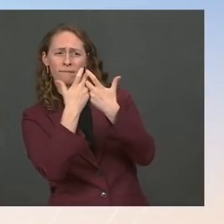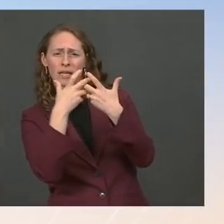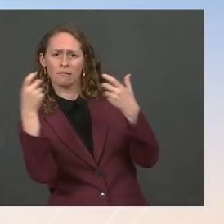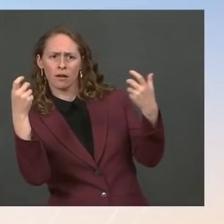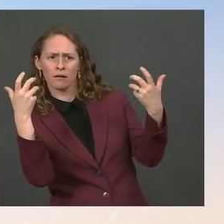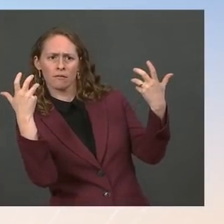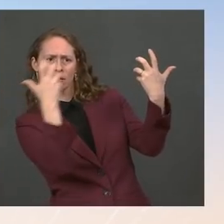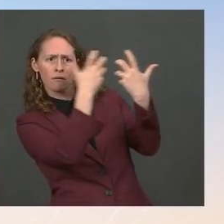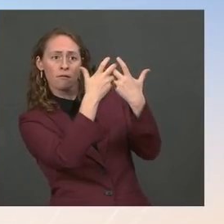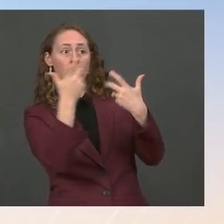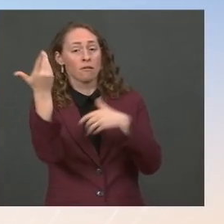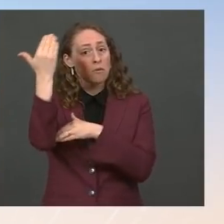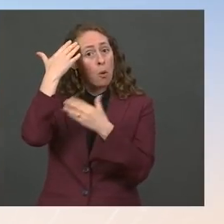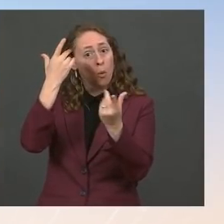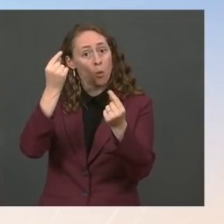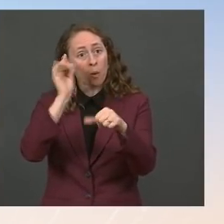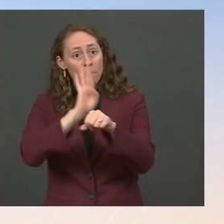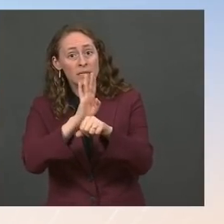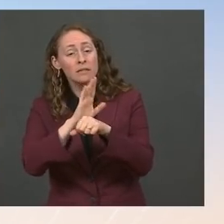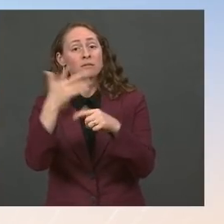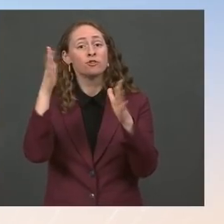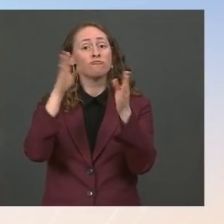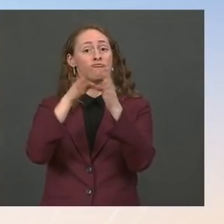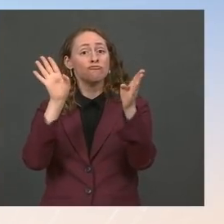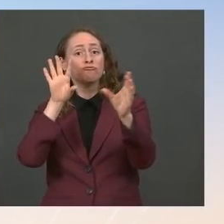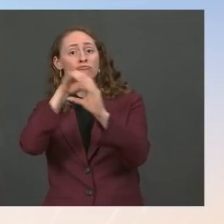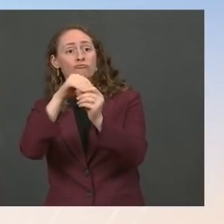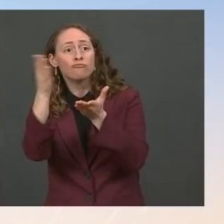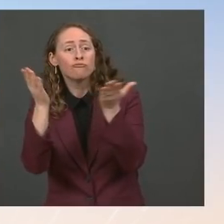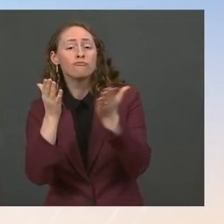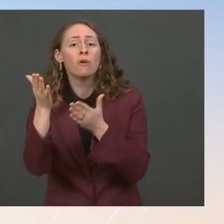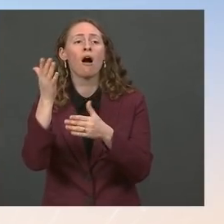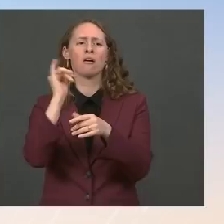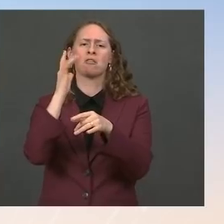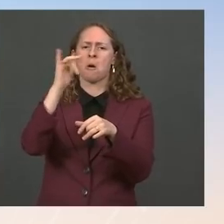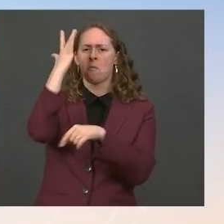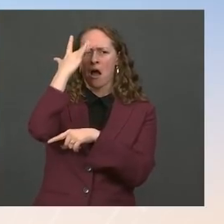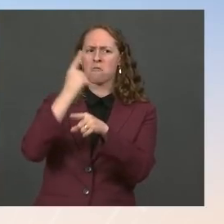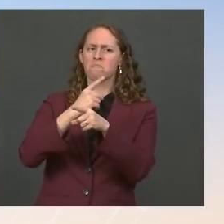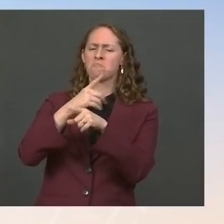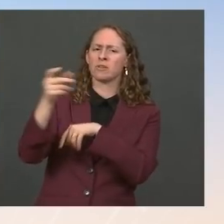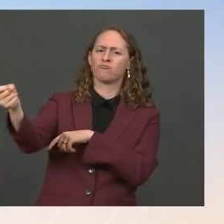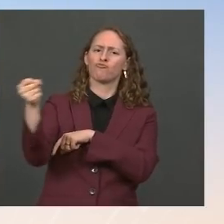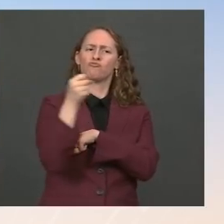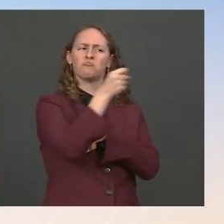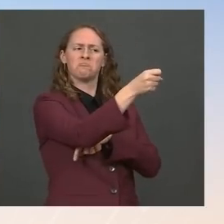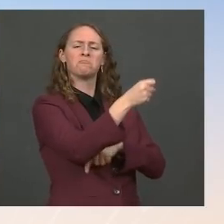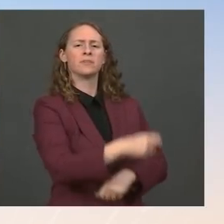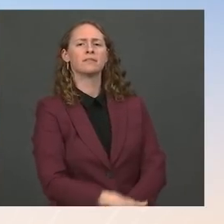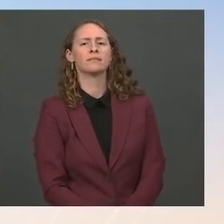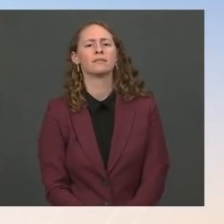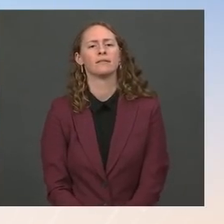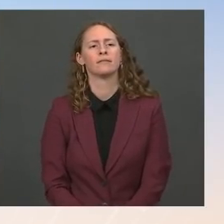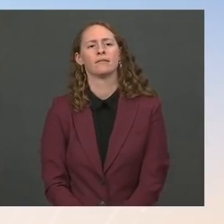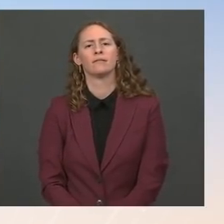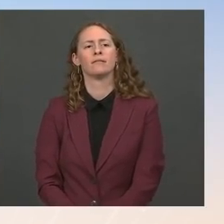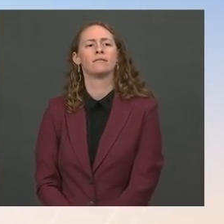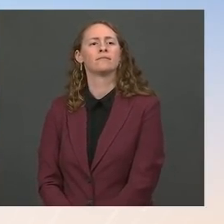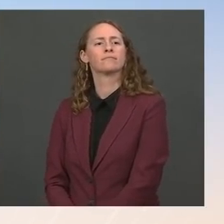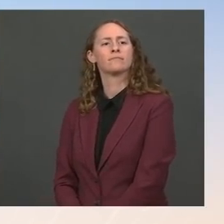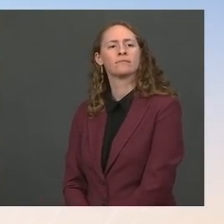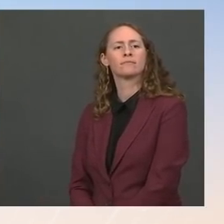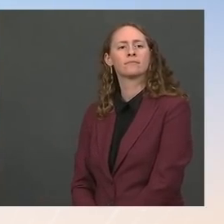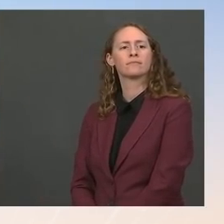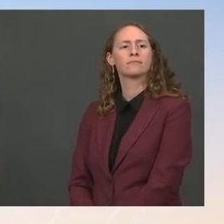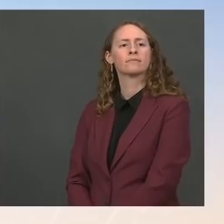or other reasons that would make them qualified for these positions. And then lastly on that, presumably the president would have spoken with